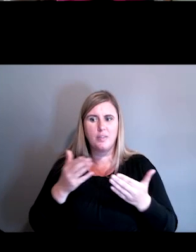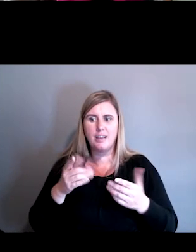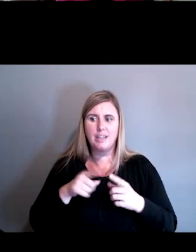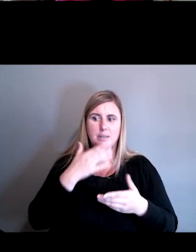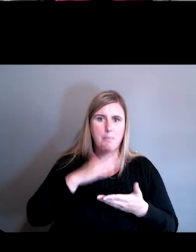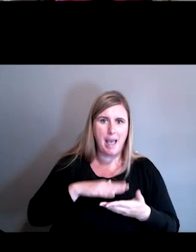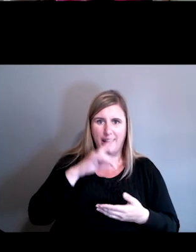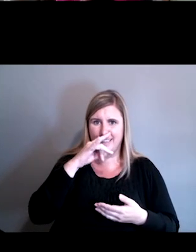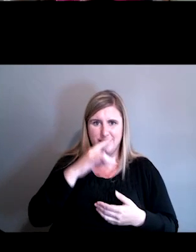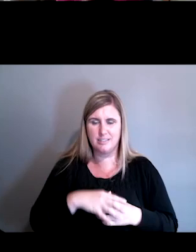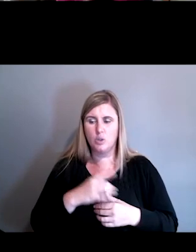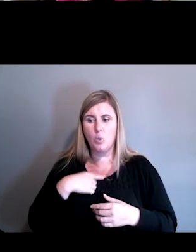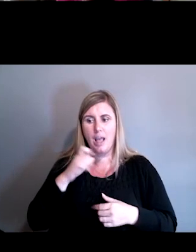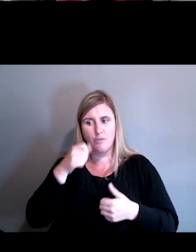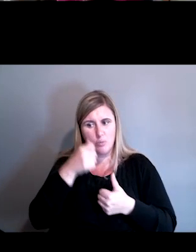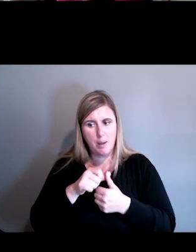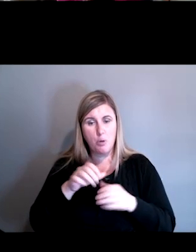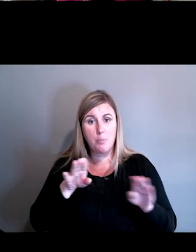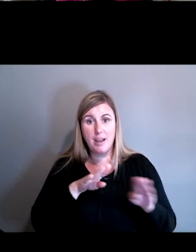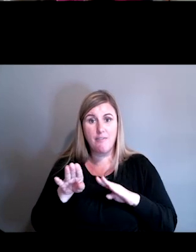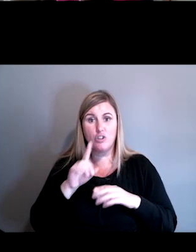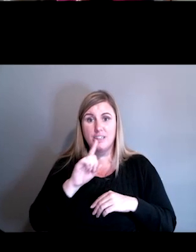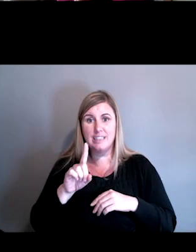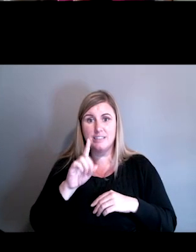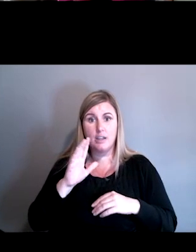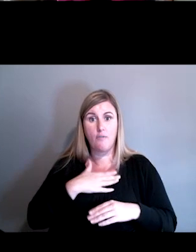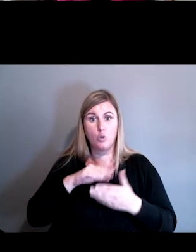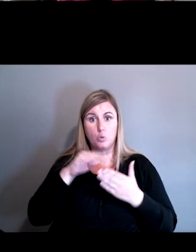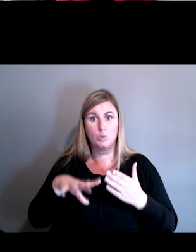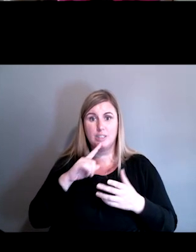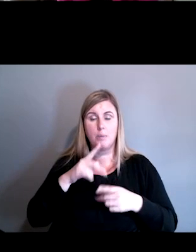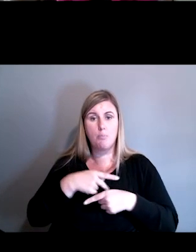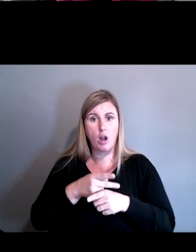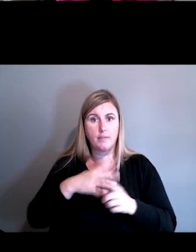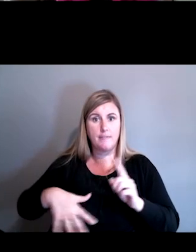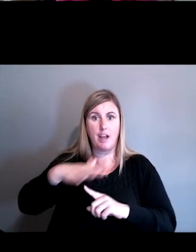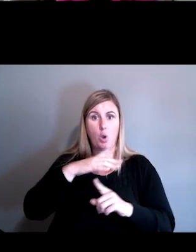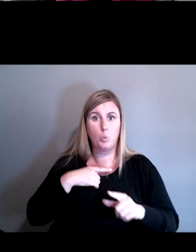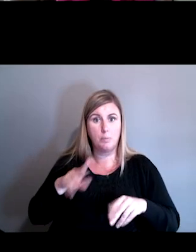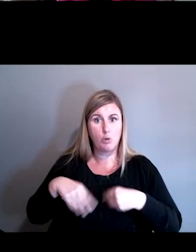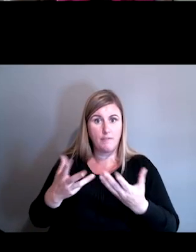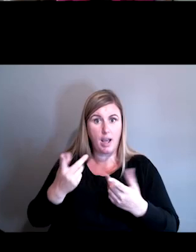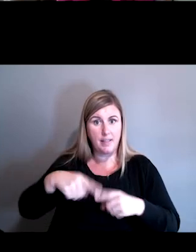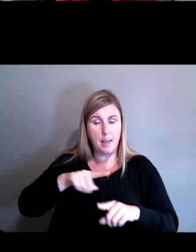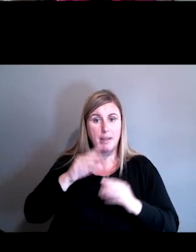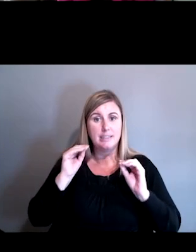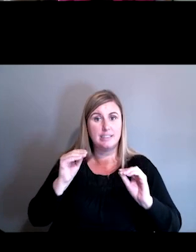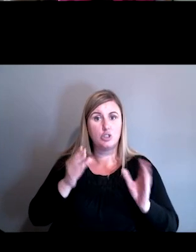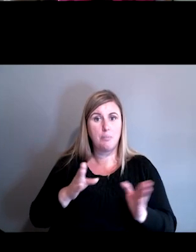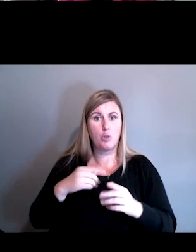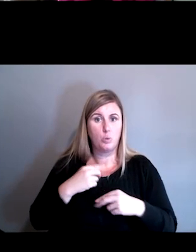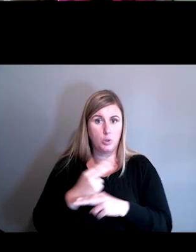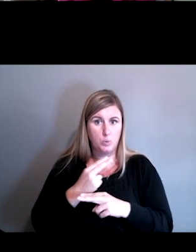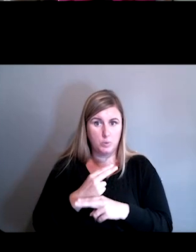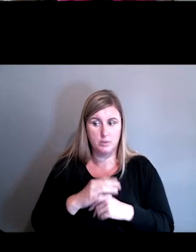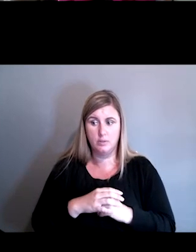of our student is a product of the environment we provide them and the teaching methods we utilize. As educators, we must do our research and